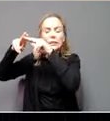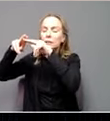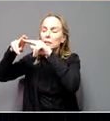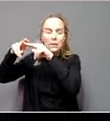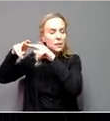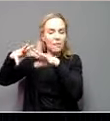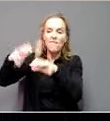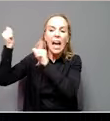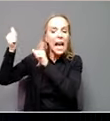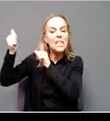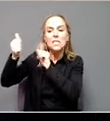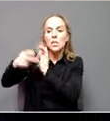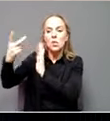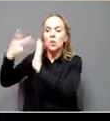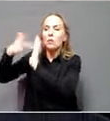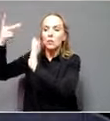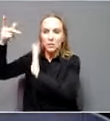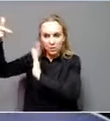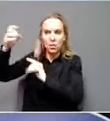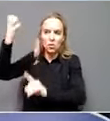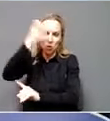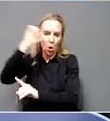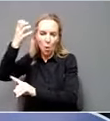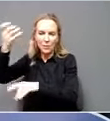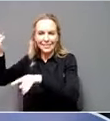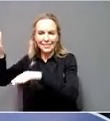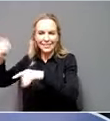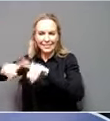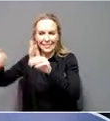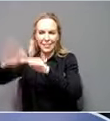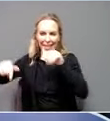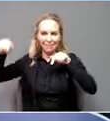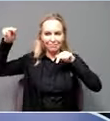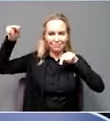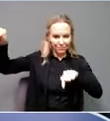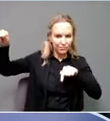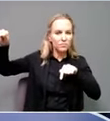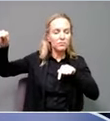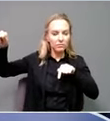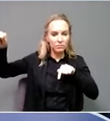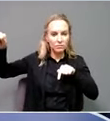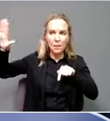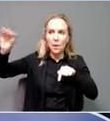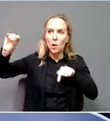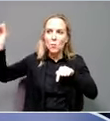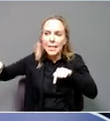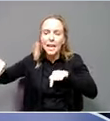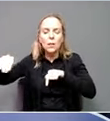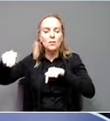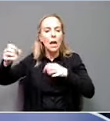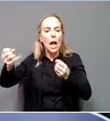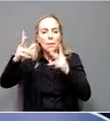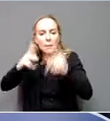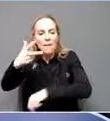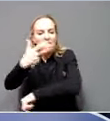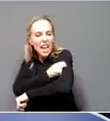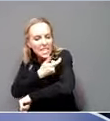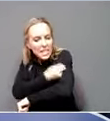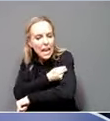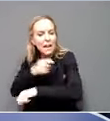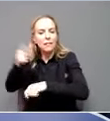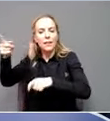fast. Now, Europe is in a different place than we are in terms of percentages vaccinated in many places, how they've handled the